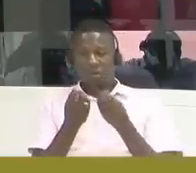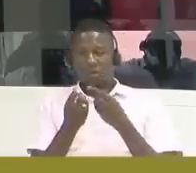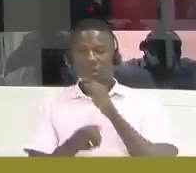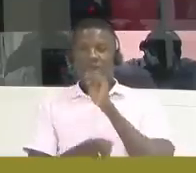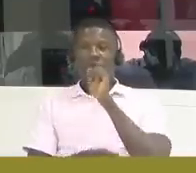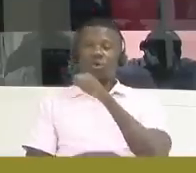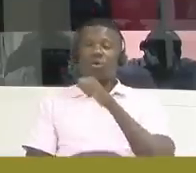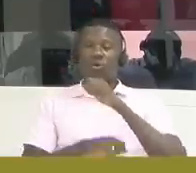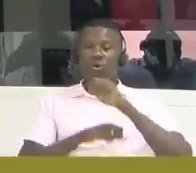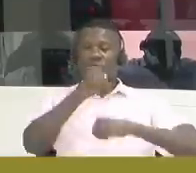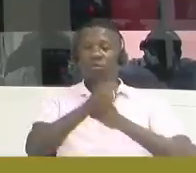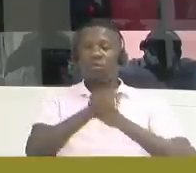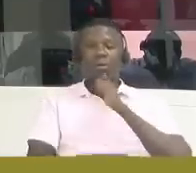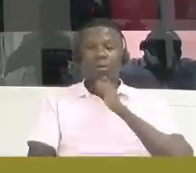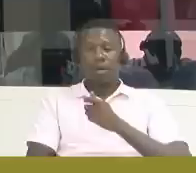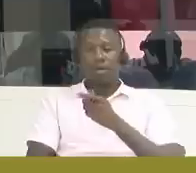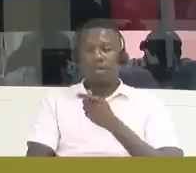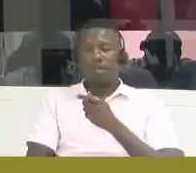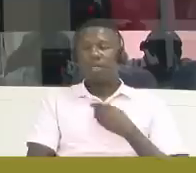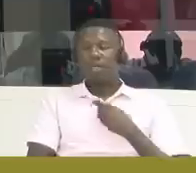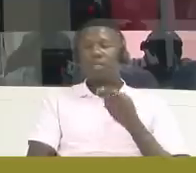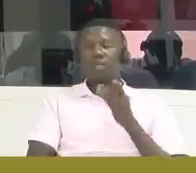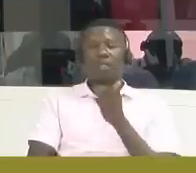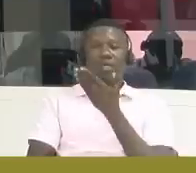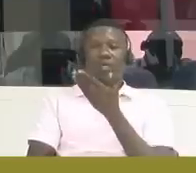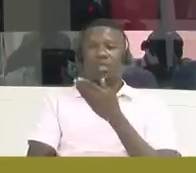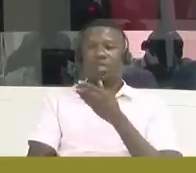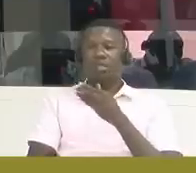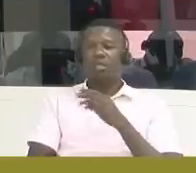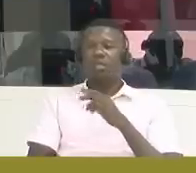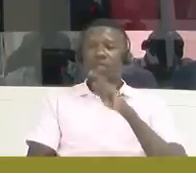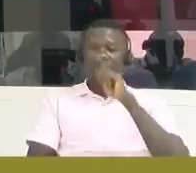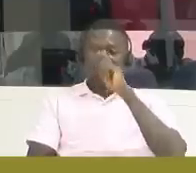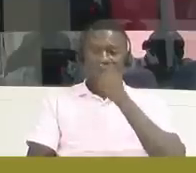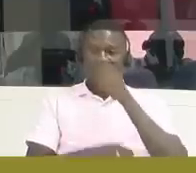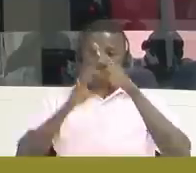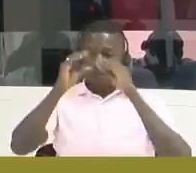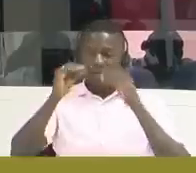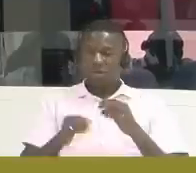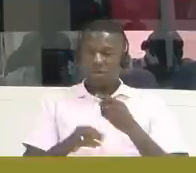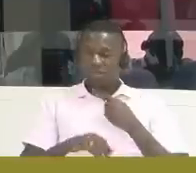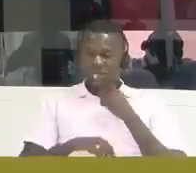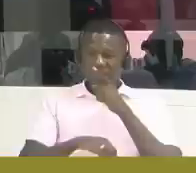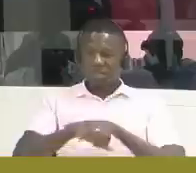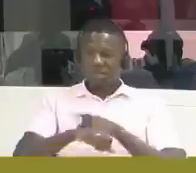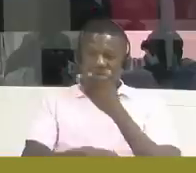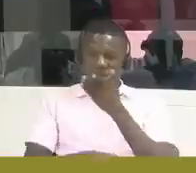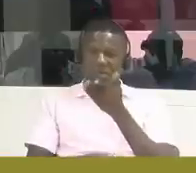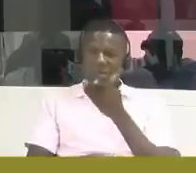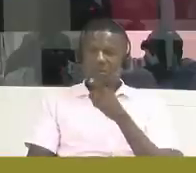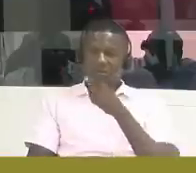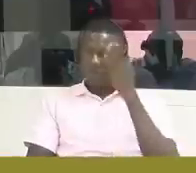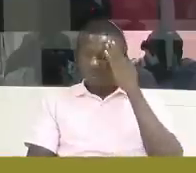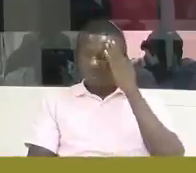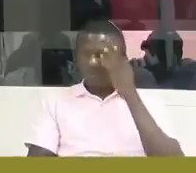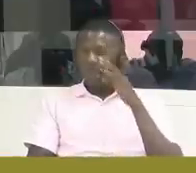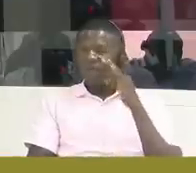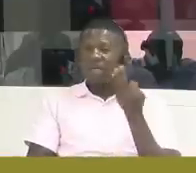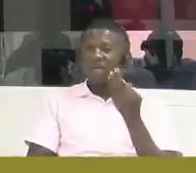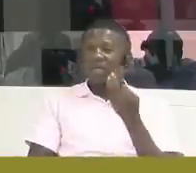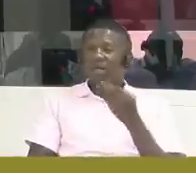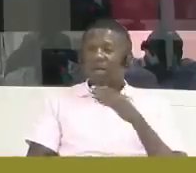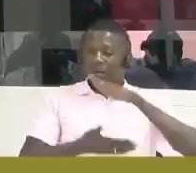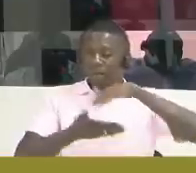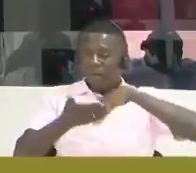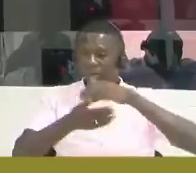was at the mortuary. Do you know if any document was prepared with respect